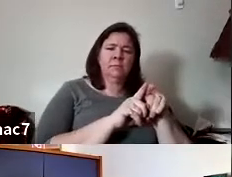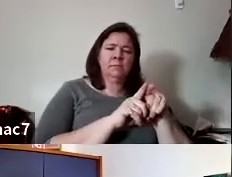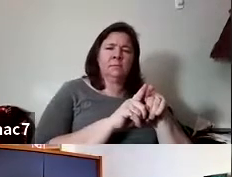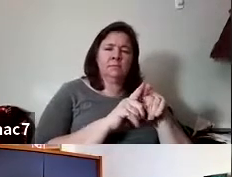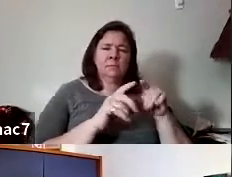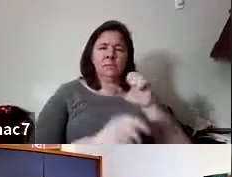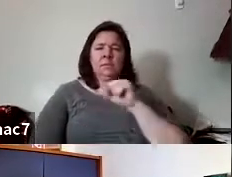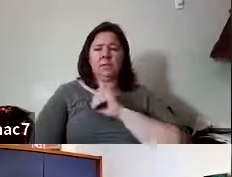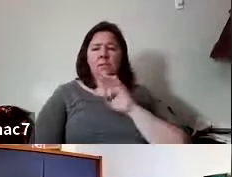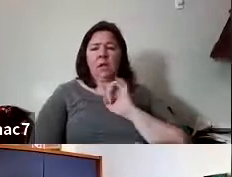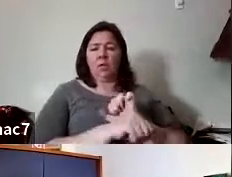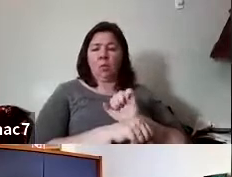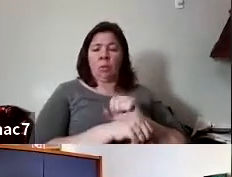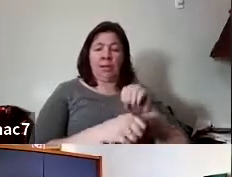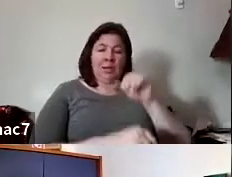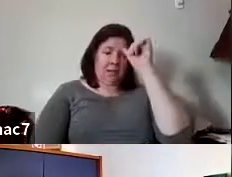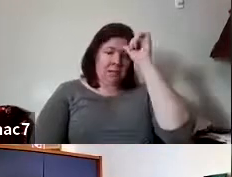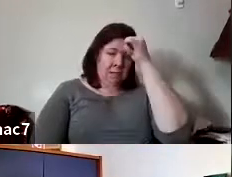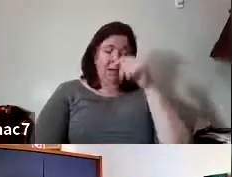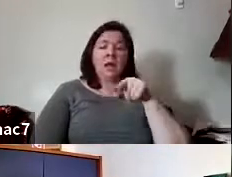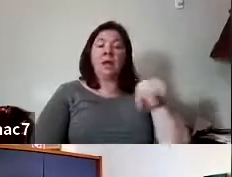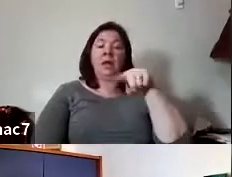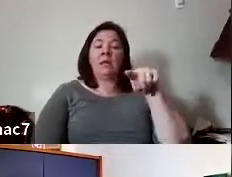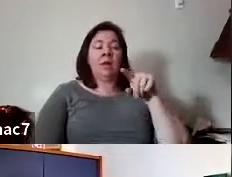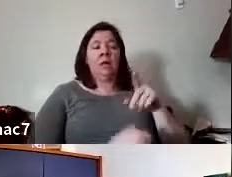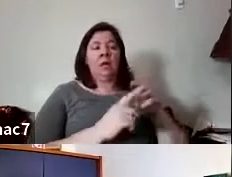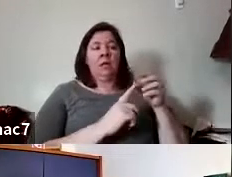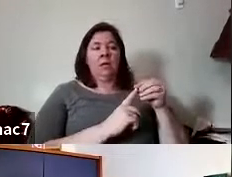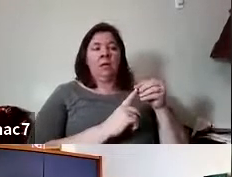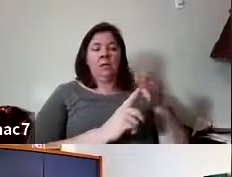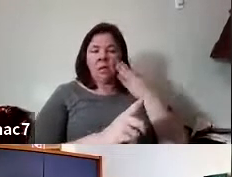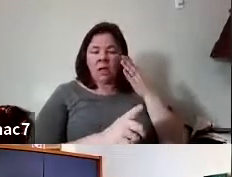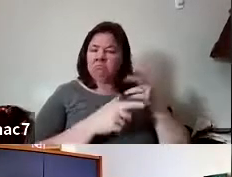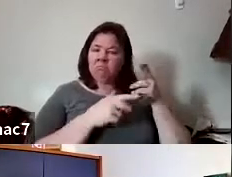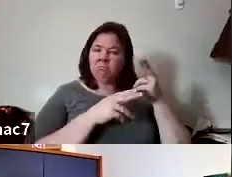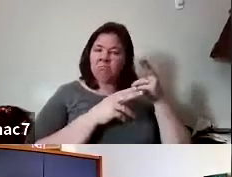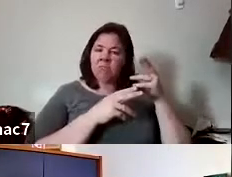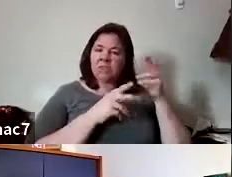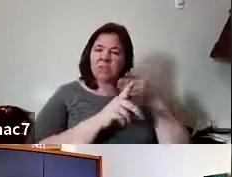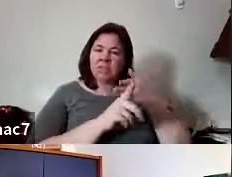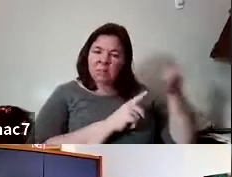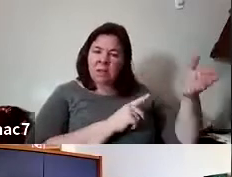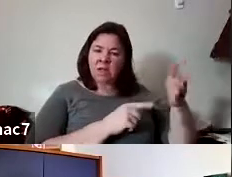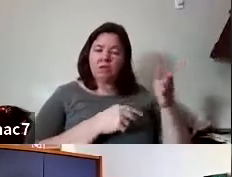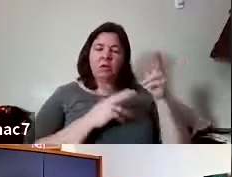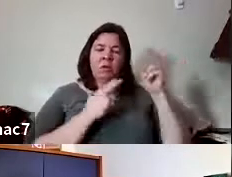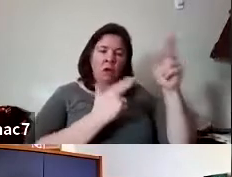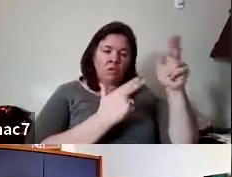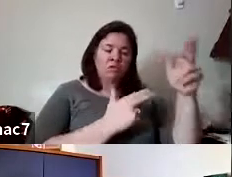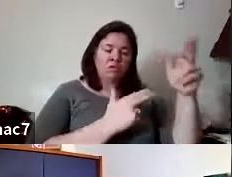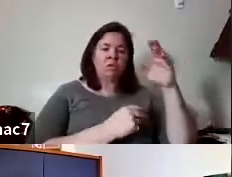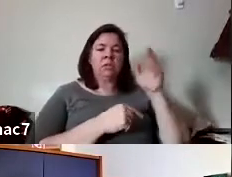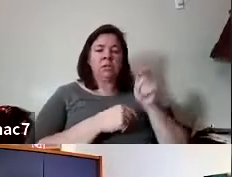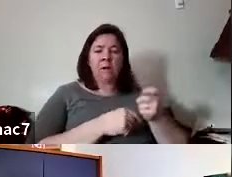staff that are working in India. They are kind of the specialists who are the hunters and the fishermen. So they come with their